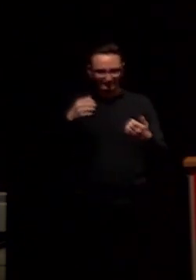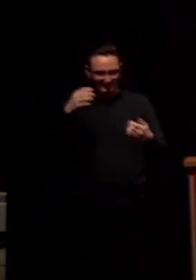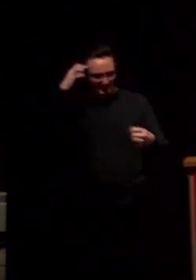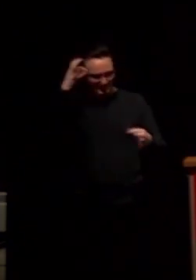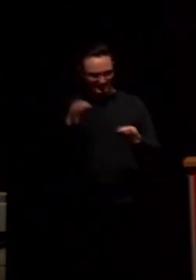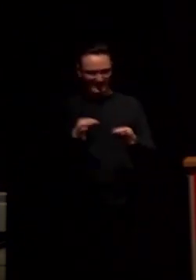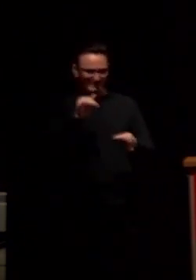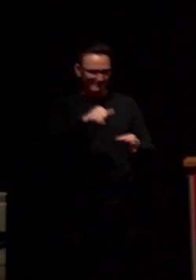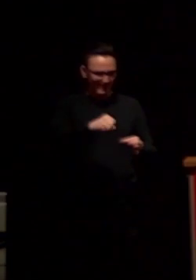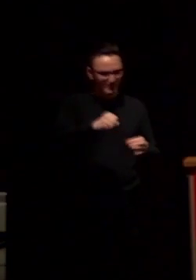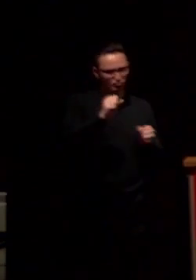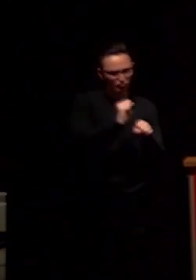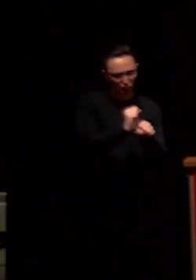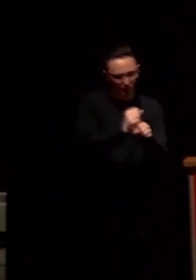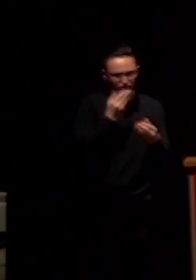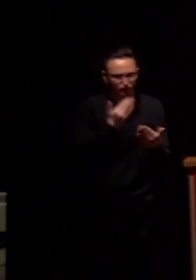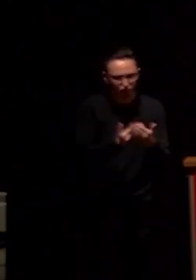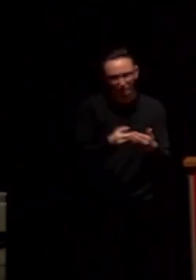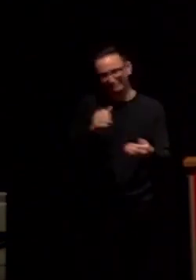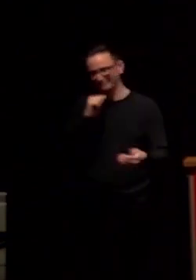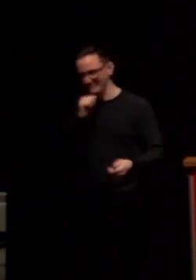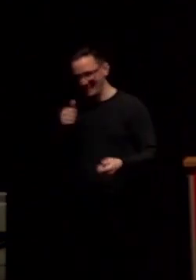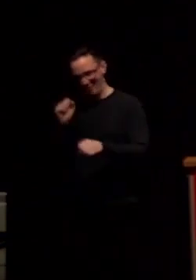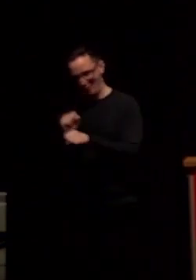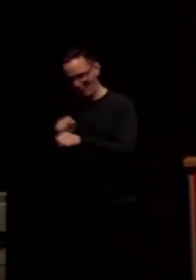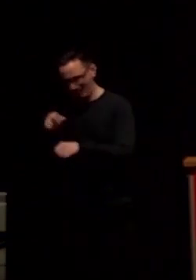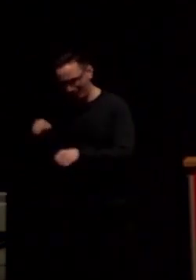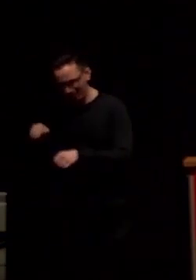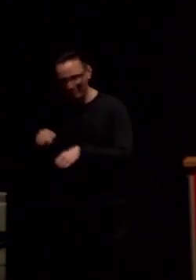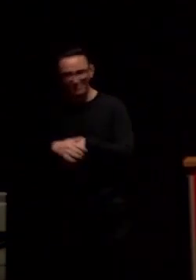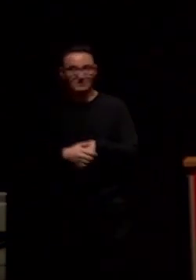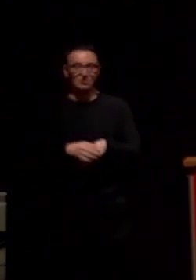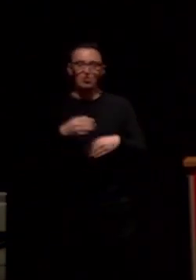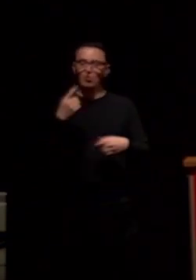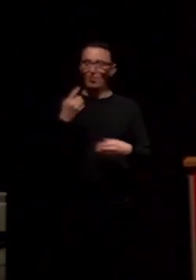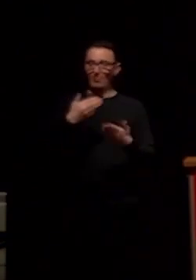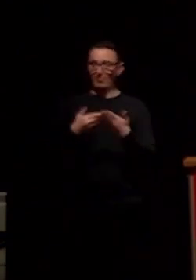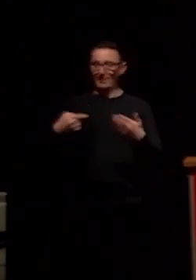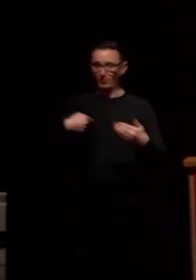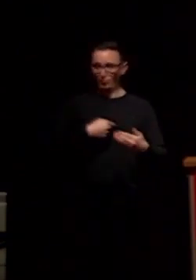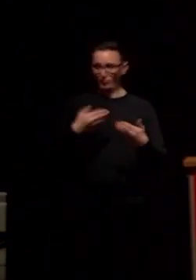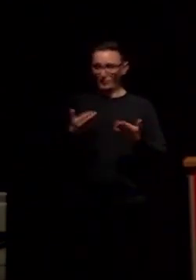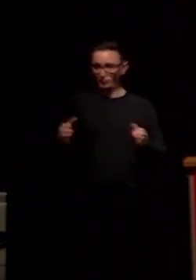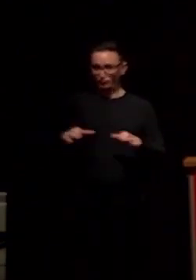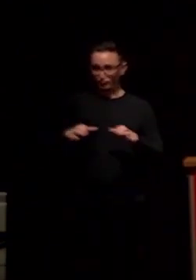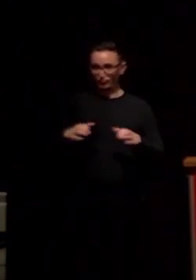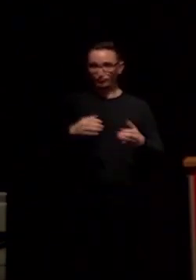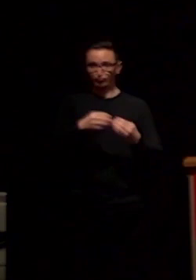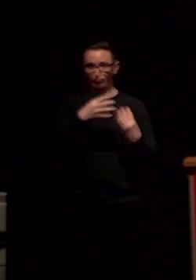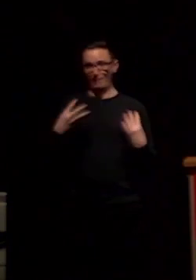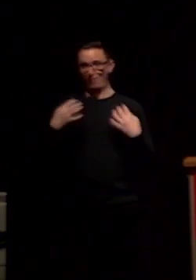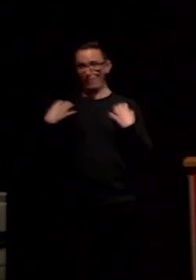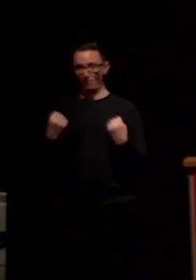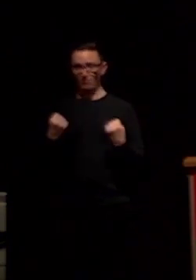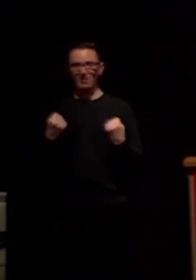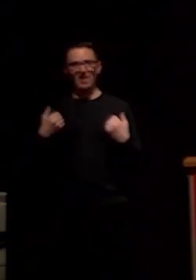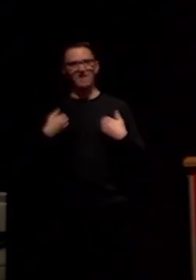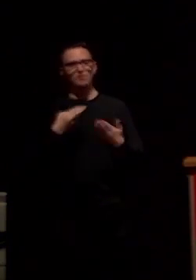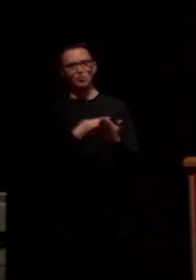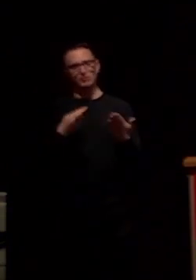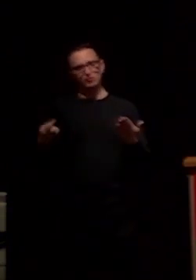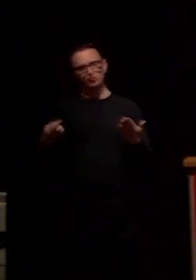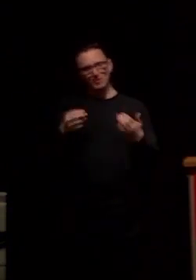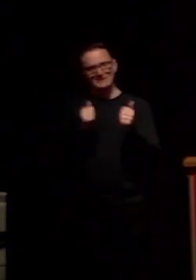And that's another thing that we do at Rainbow Health is have resource guides and directories. As